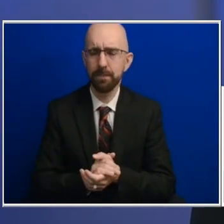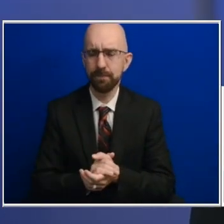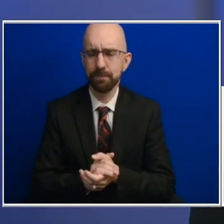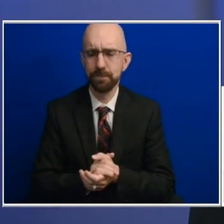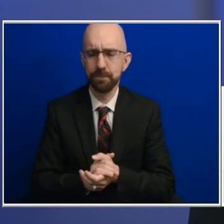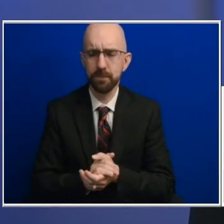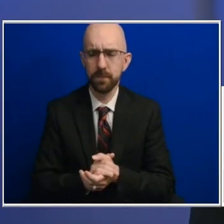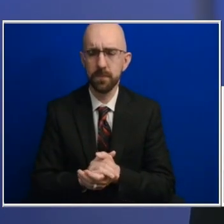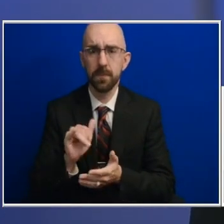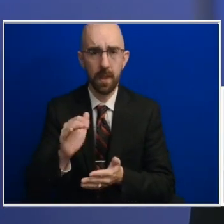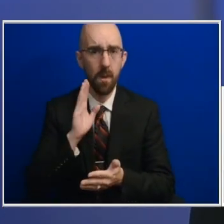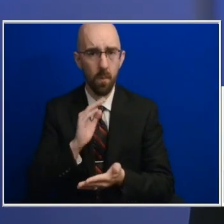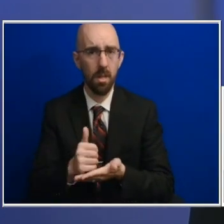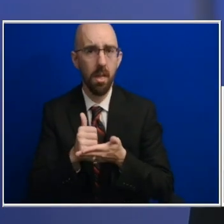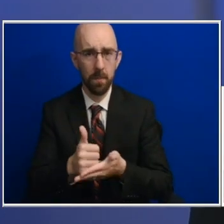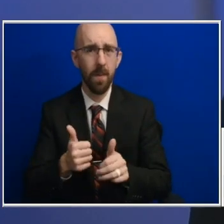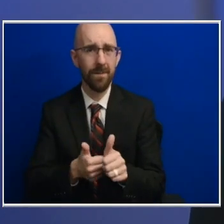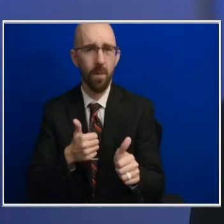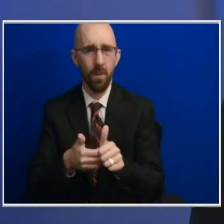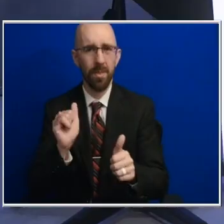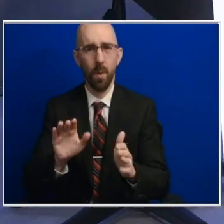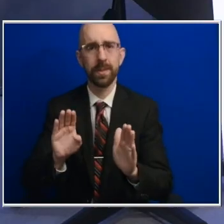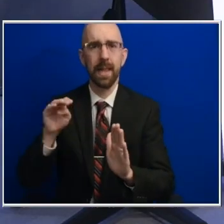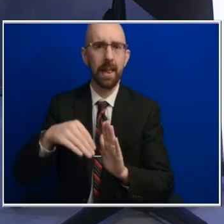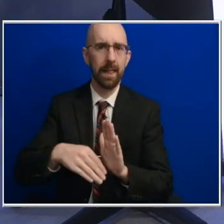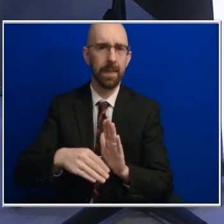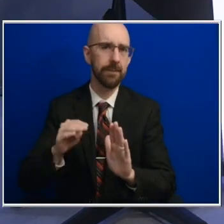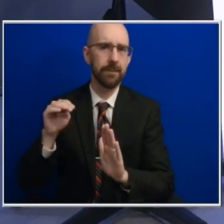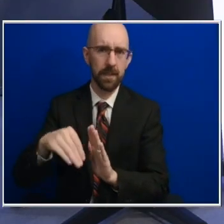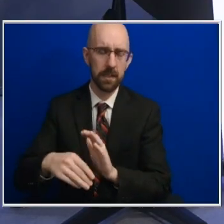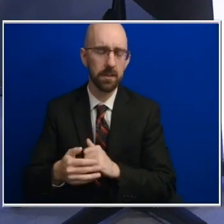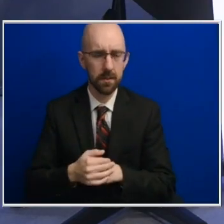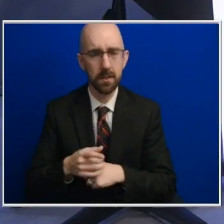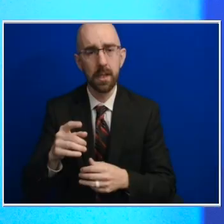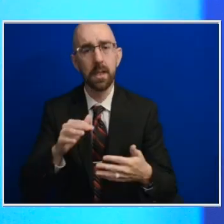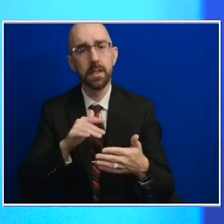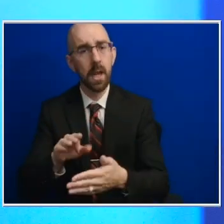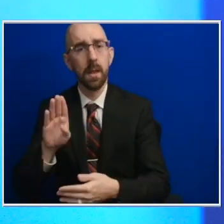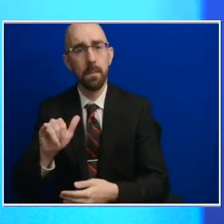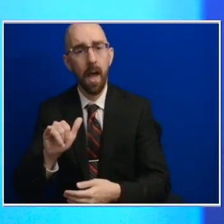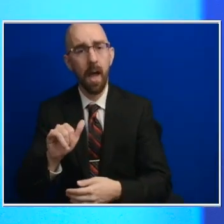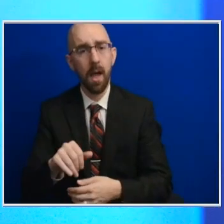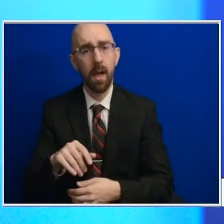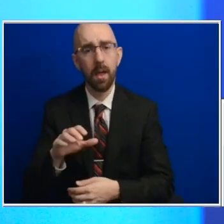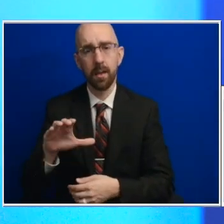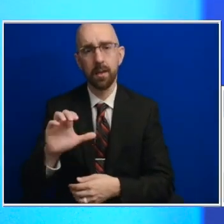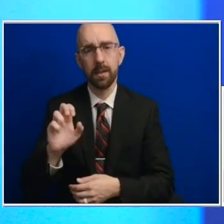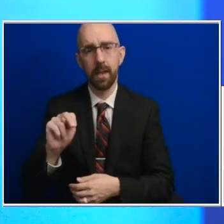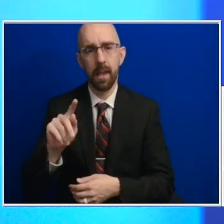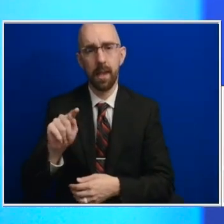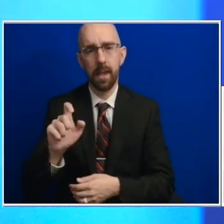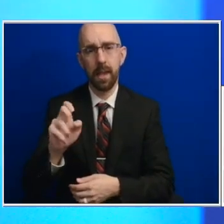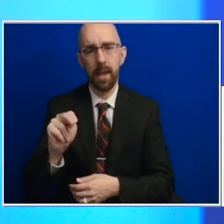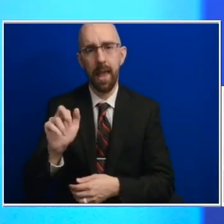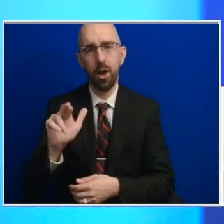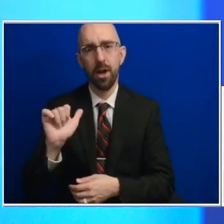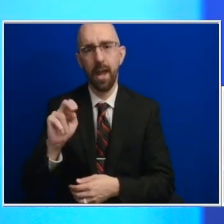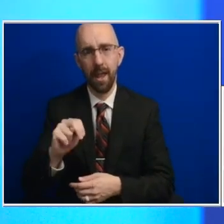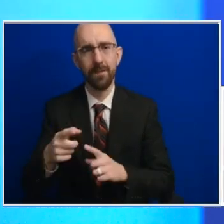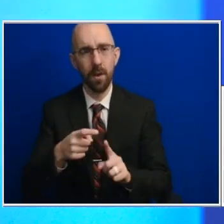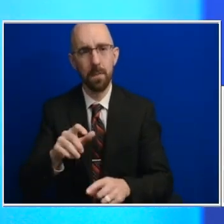going to help you avoid those cliffs. Yeah, there was a study done by the Centenarian Study from Albert Einstein School of Medicine where they looked